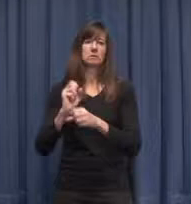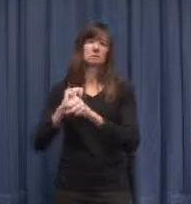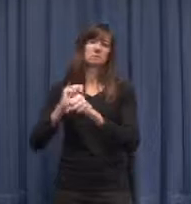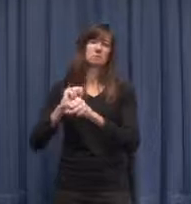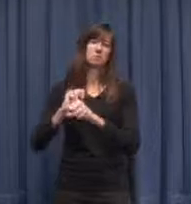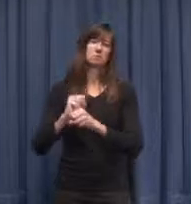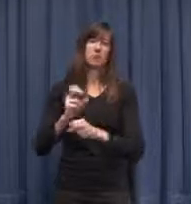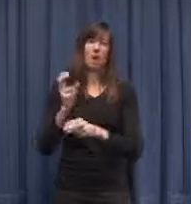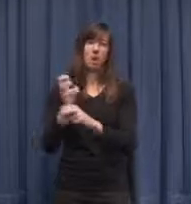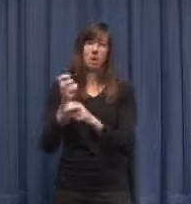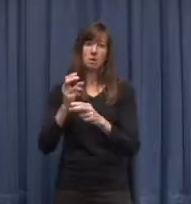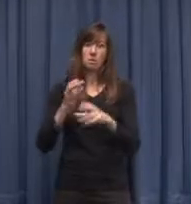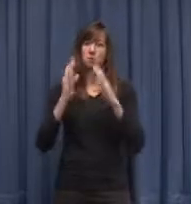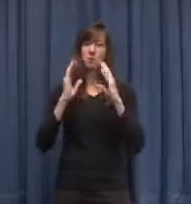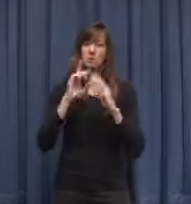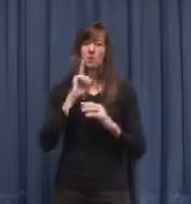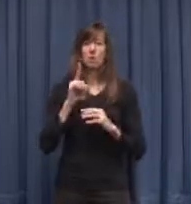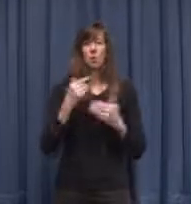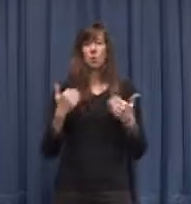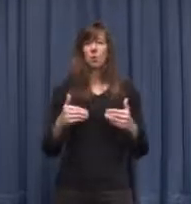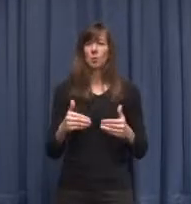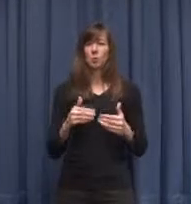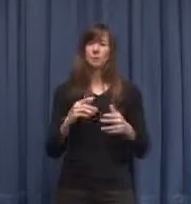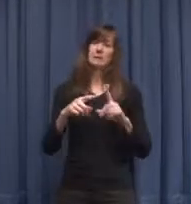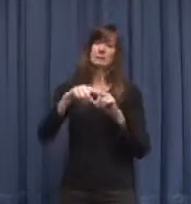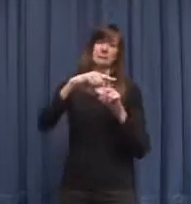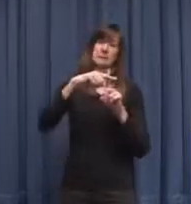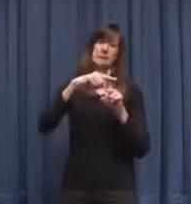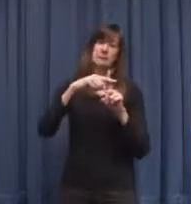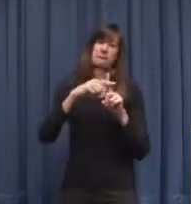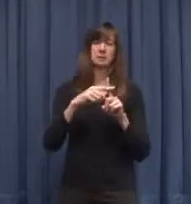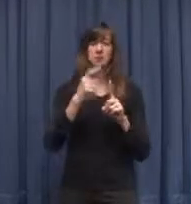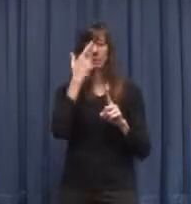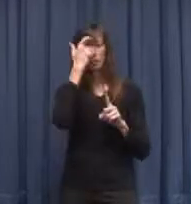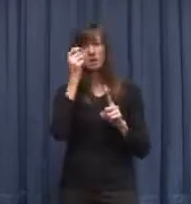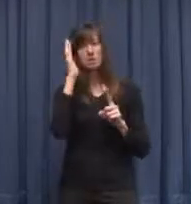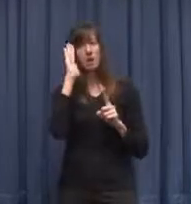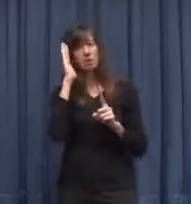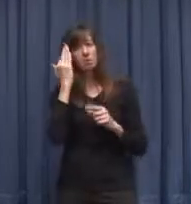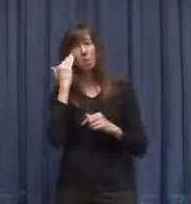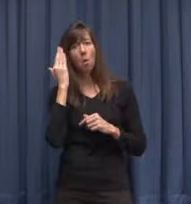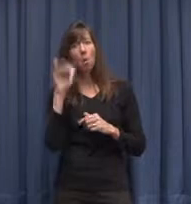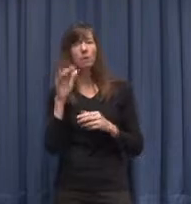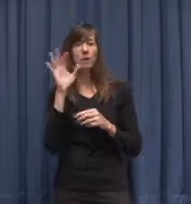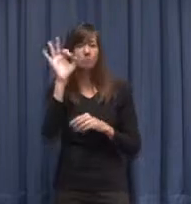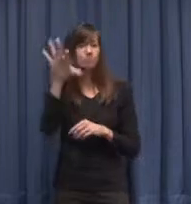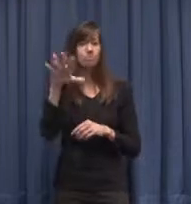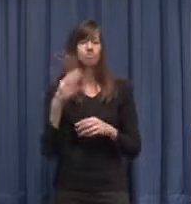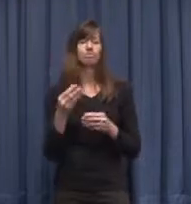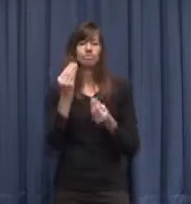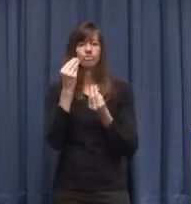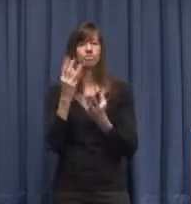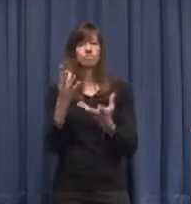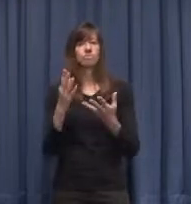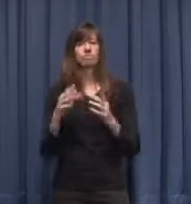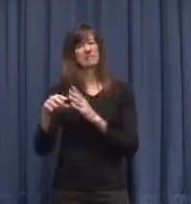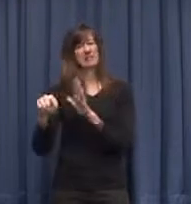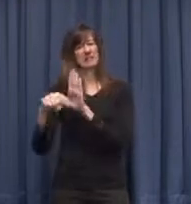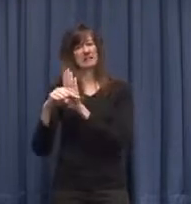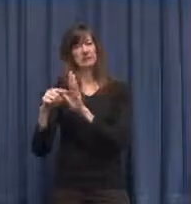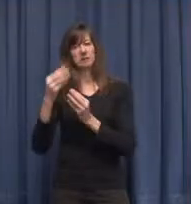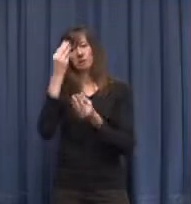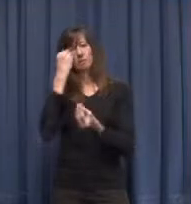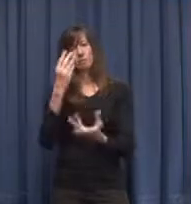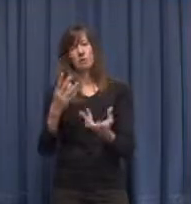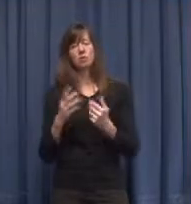the concerning data. Again, I know I'm hammering this here, but this is a wake-up